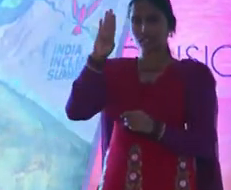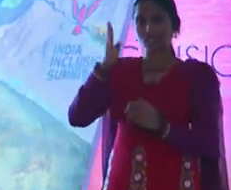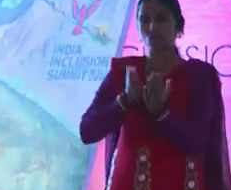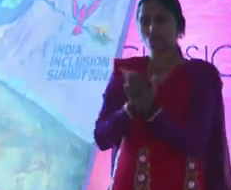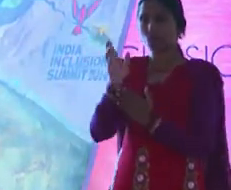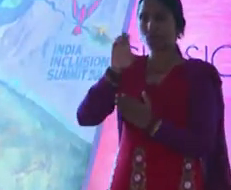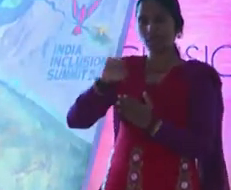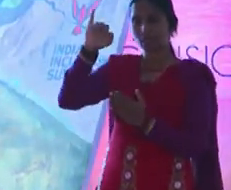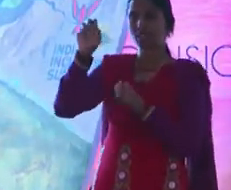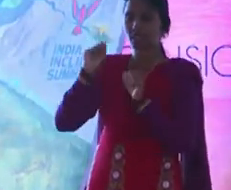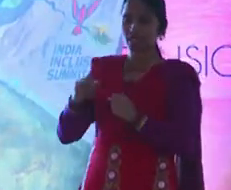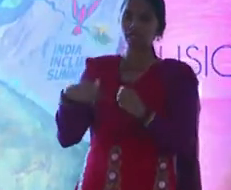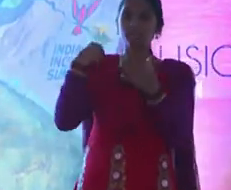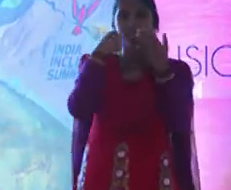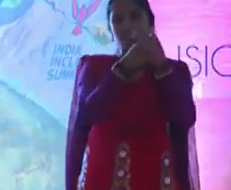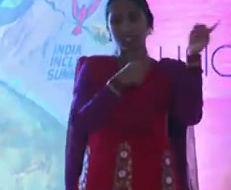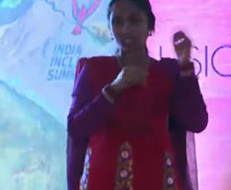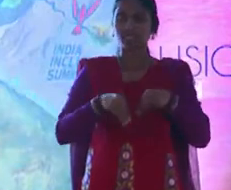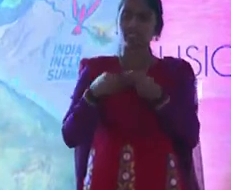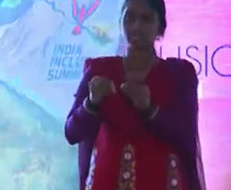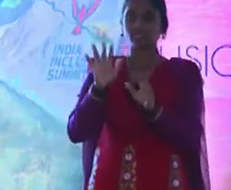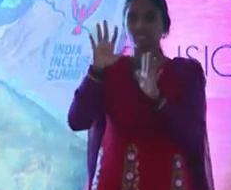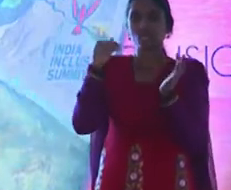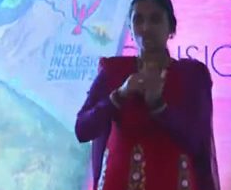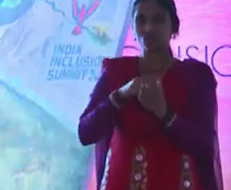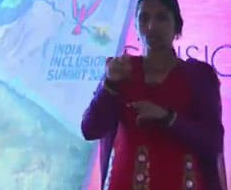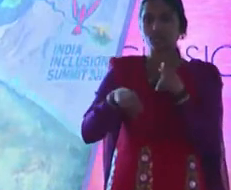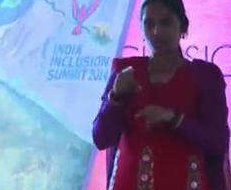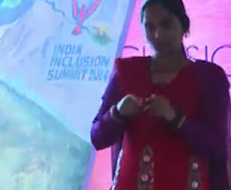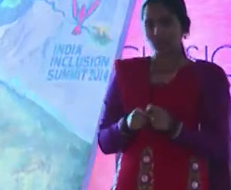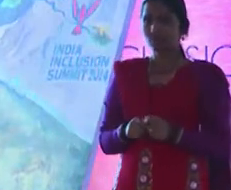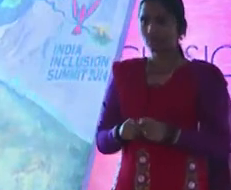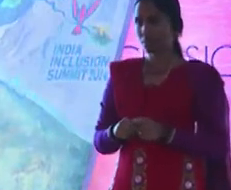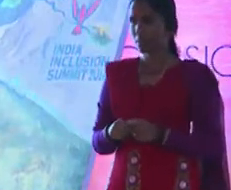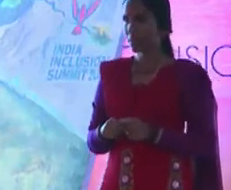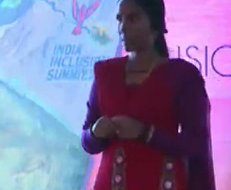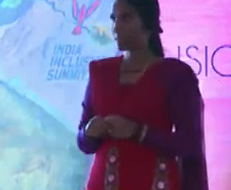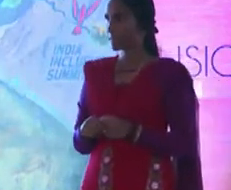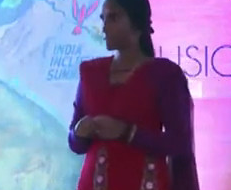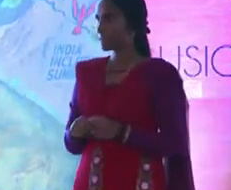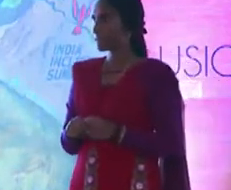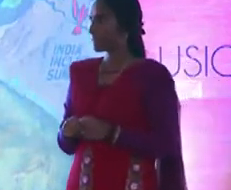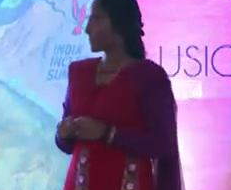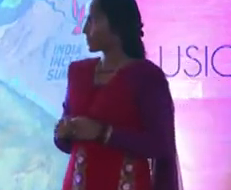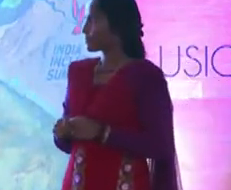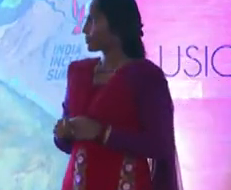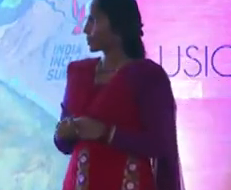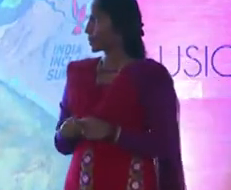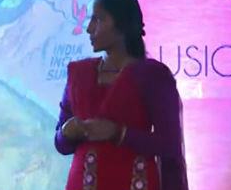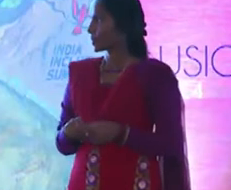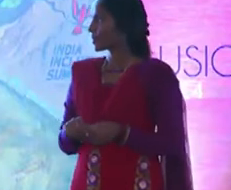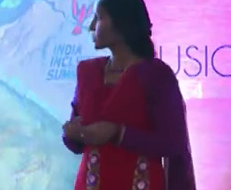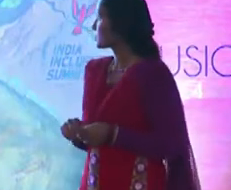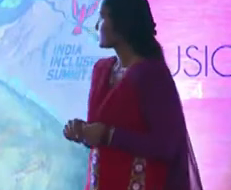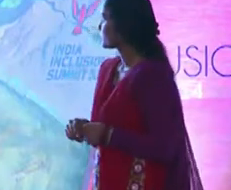India to at least reach at least 5 to 10,000 people in and around these places. The other issue that I'd like